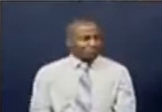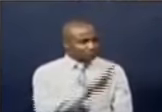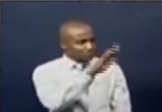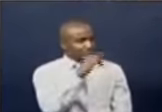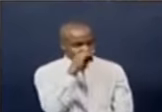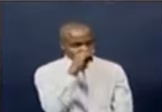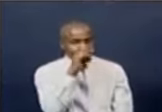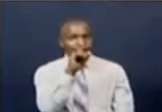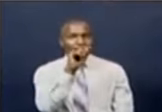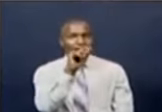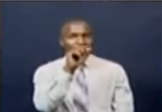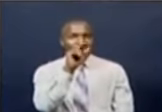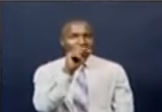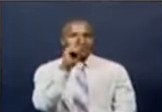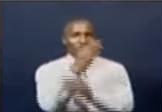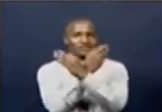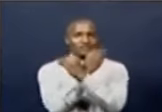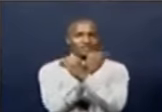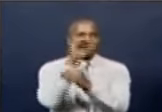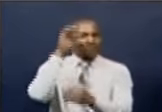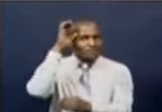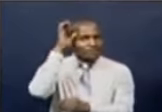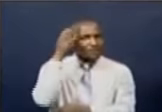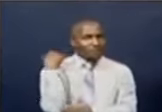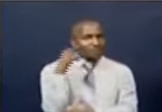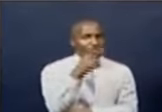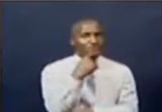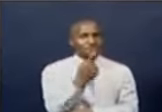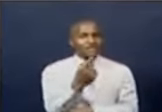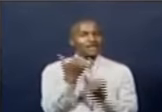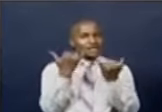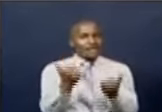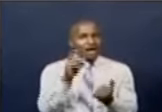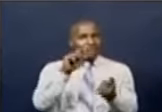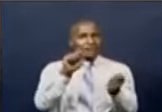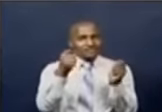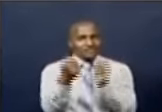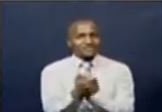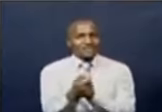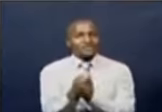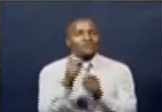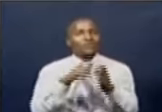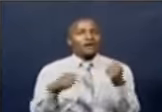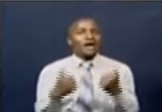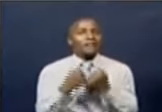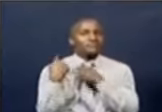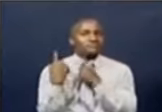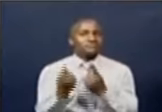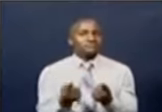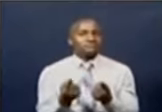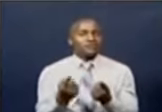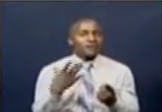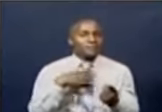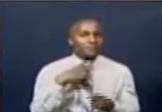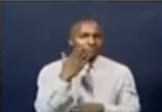again via Skype, live from Eldoret. You were saying it's time to change what has been happening in NOC. He says, and some people have